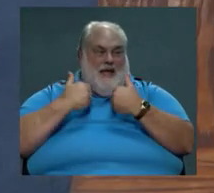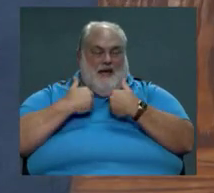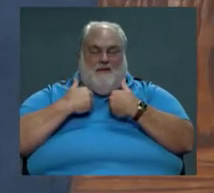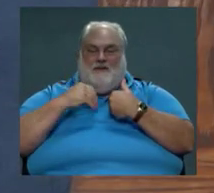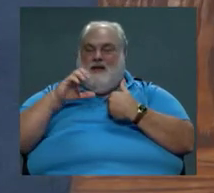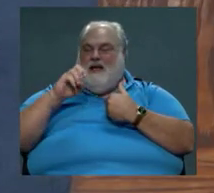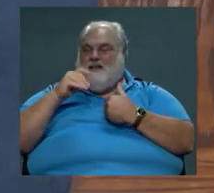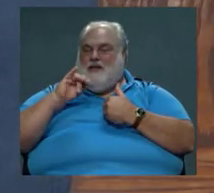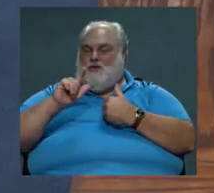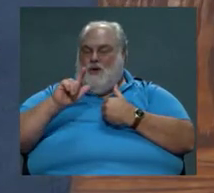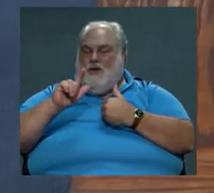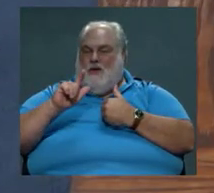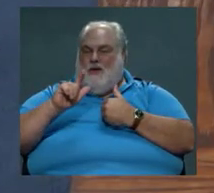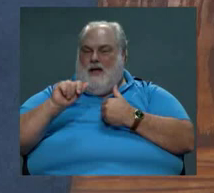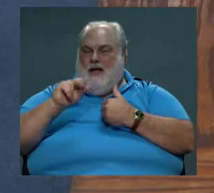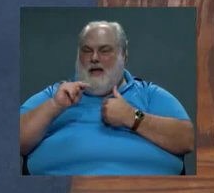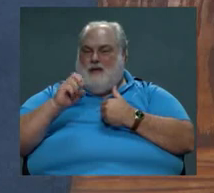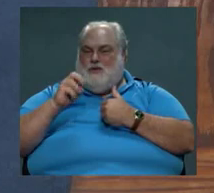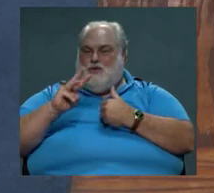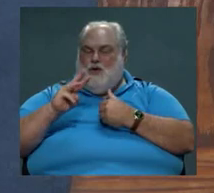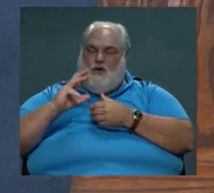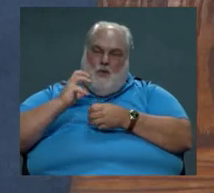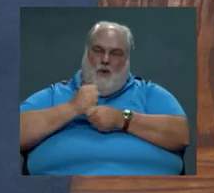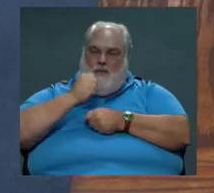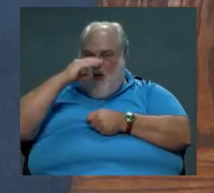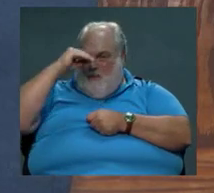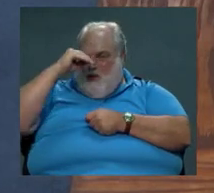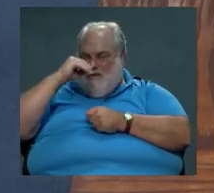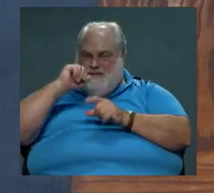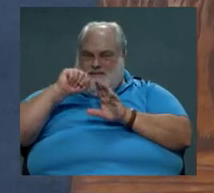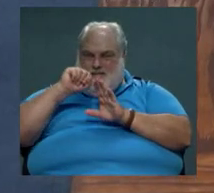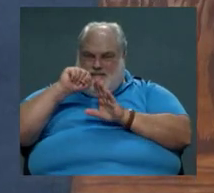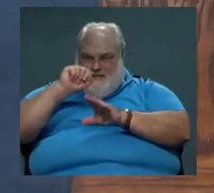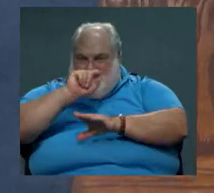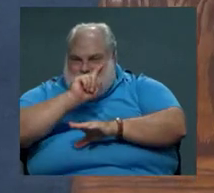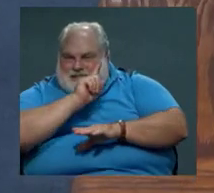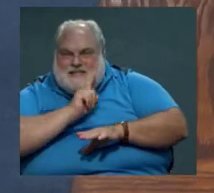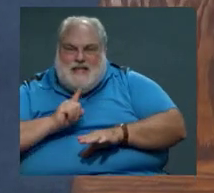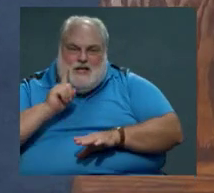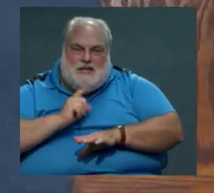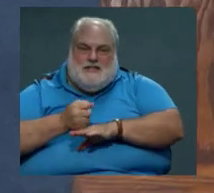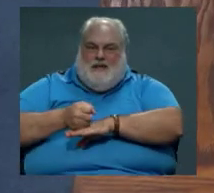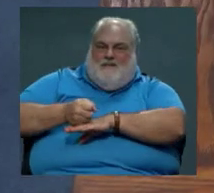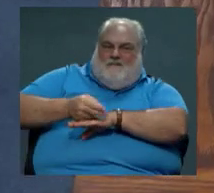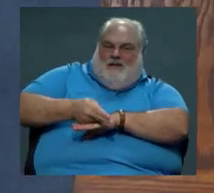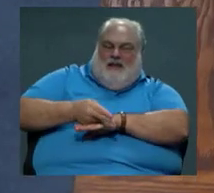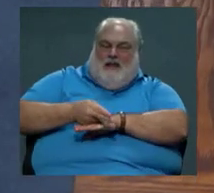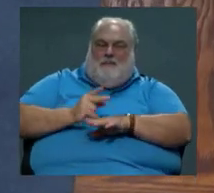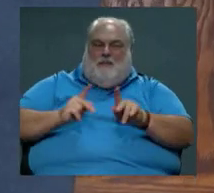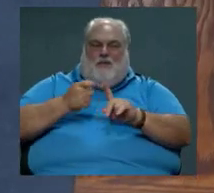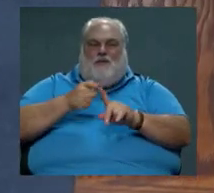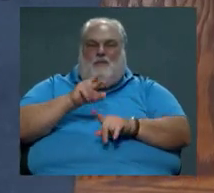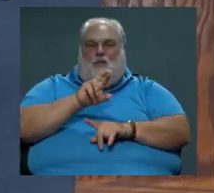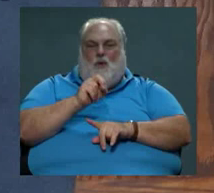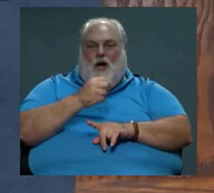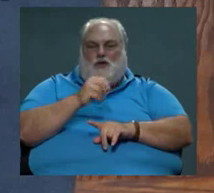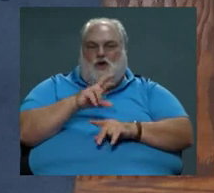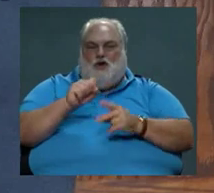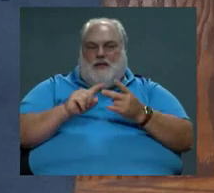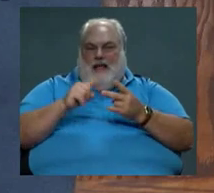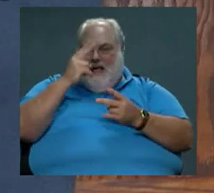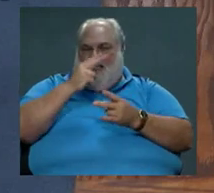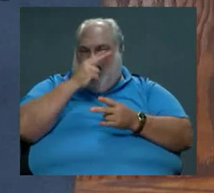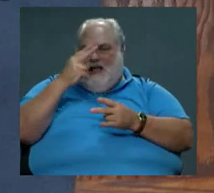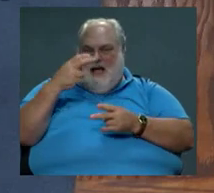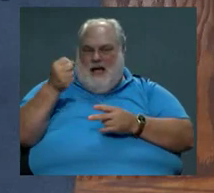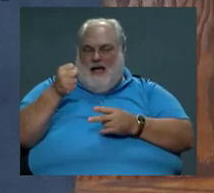Central's Andrew Maxim, who won the boys' singles 6A State A championship, and he defeated opponents from Rogers, Catholic High,